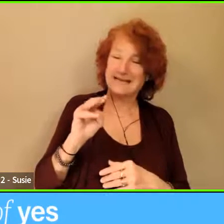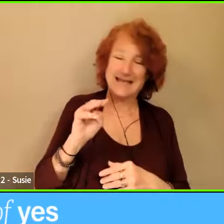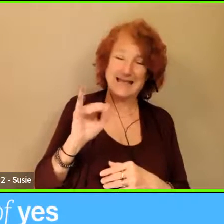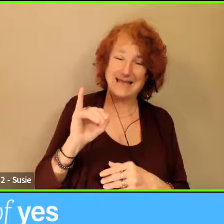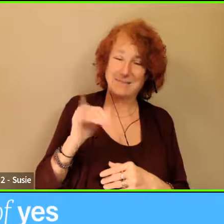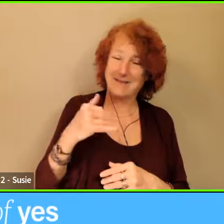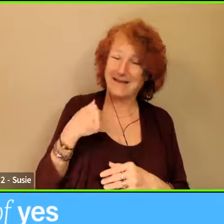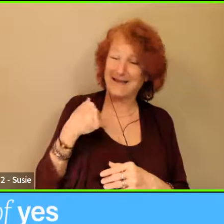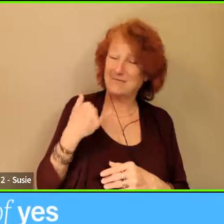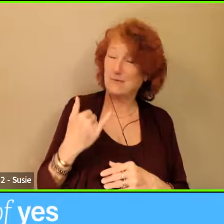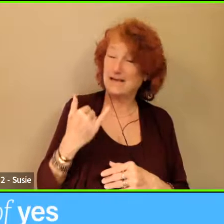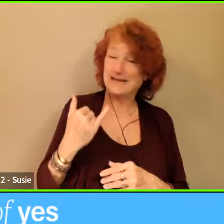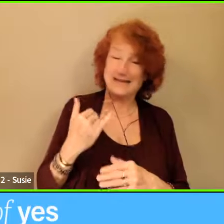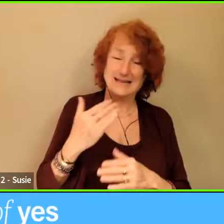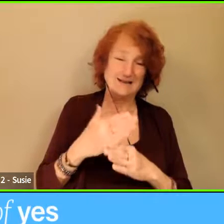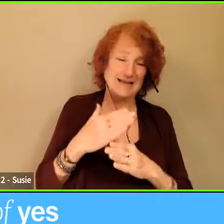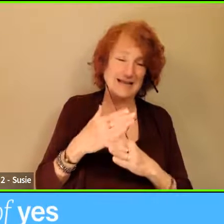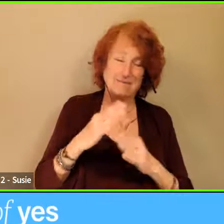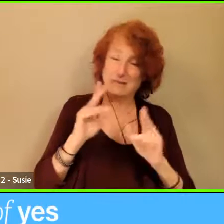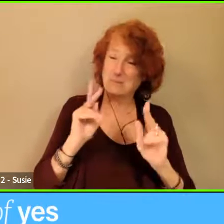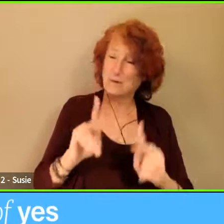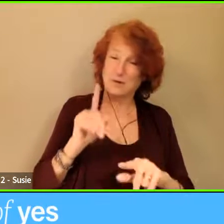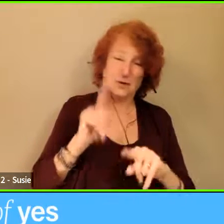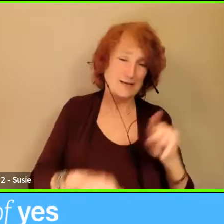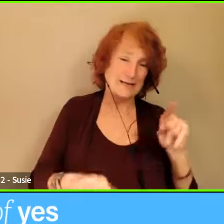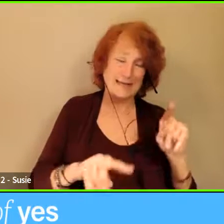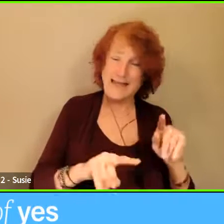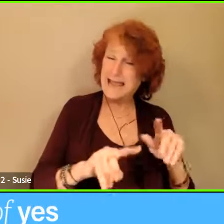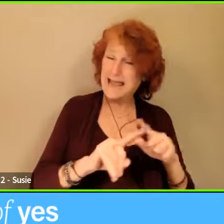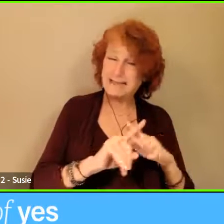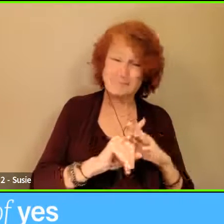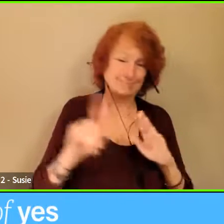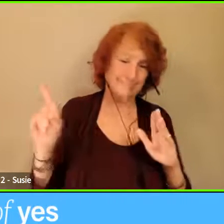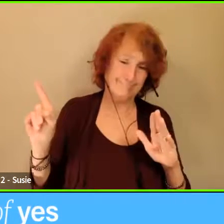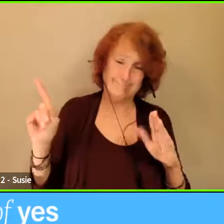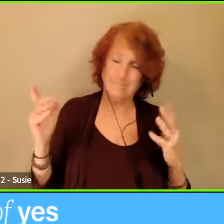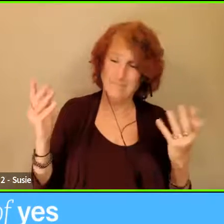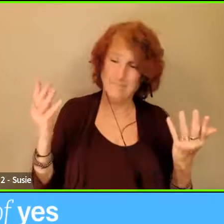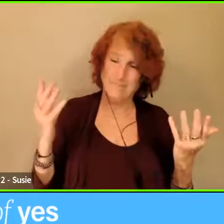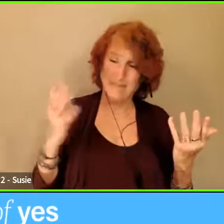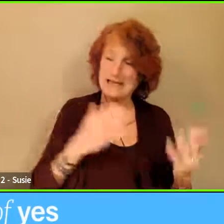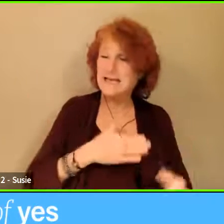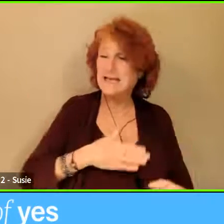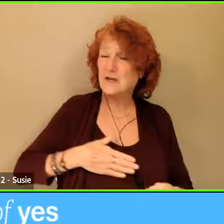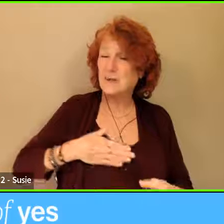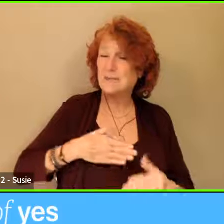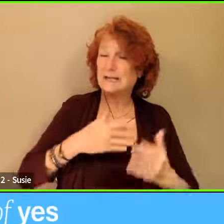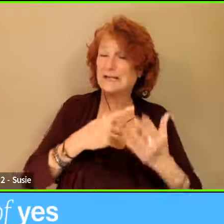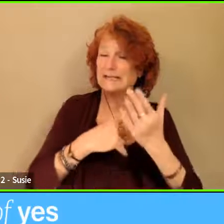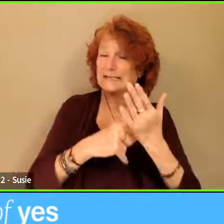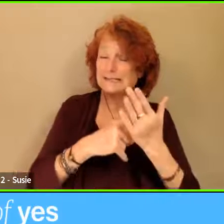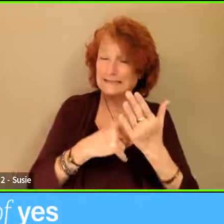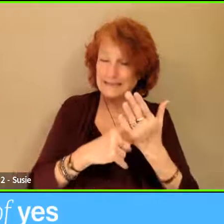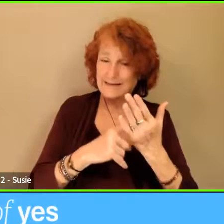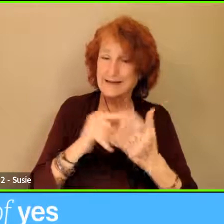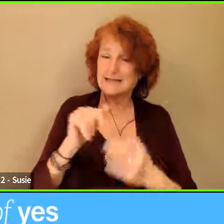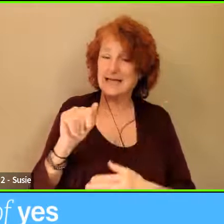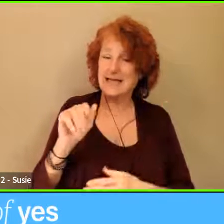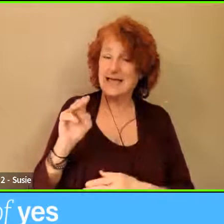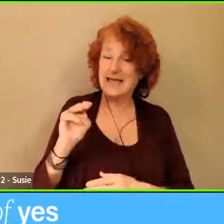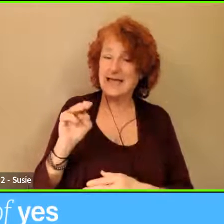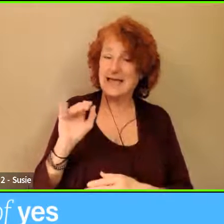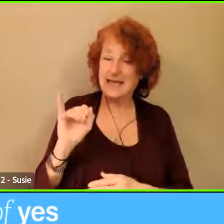now, the average person can't get out. Can you please discuss the